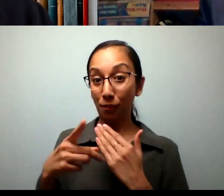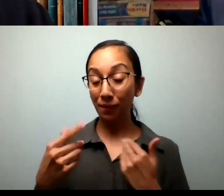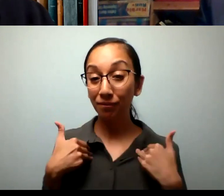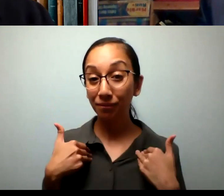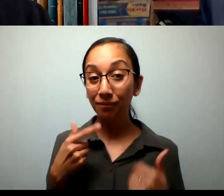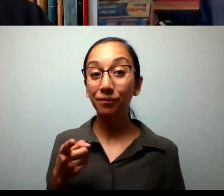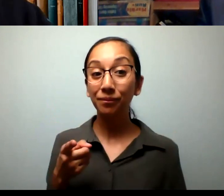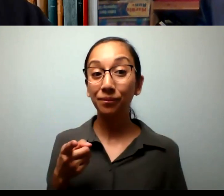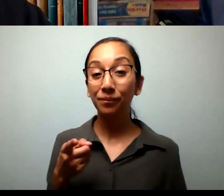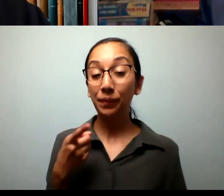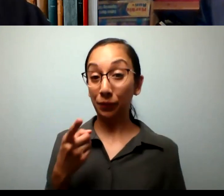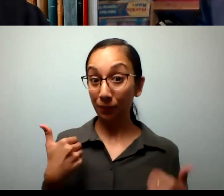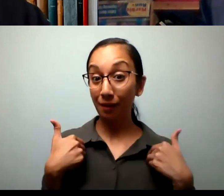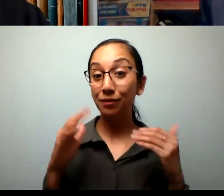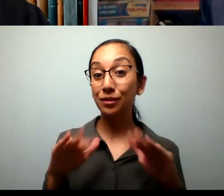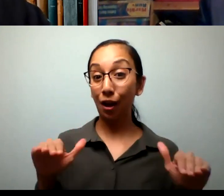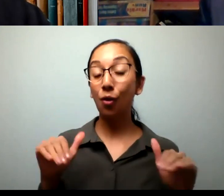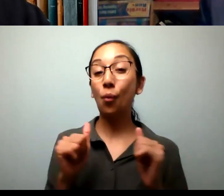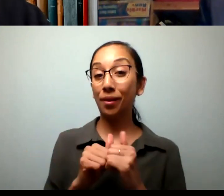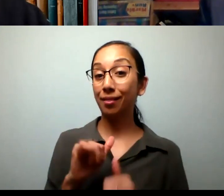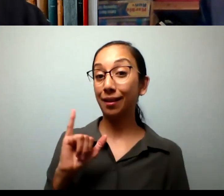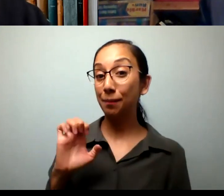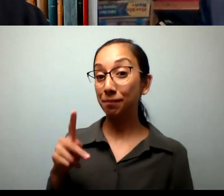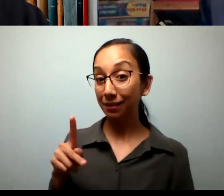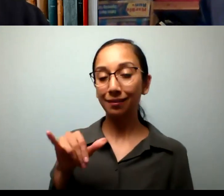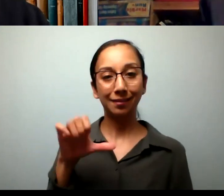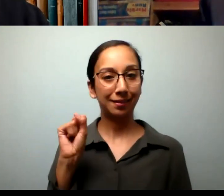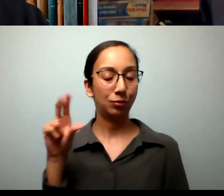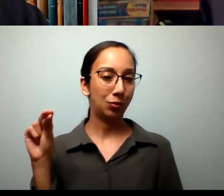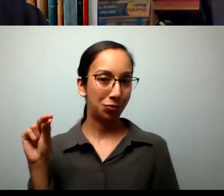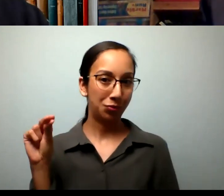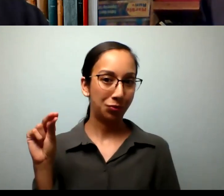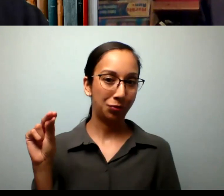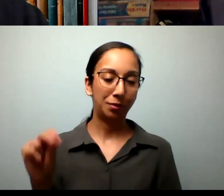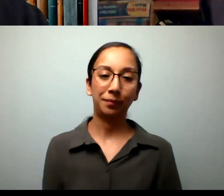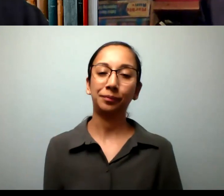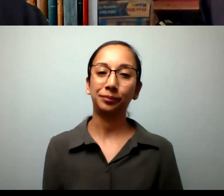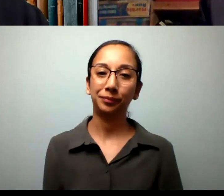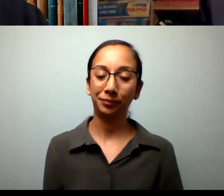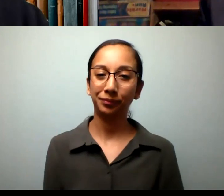Do you have a child with an IEP? You're going to answer yes or no.